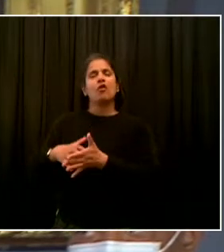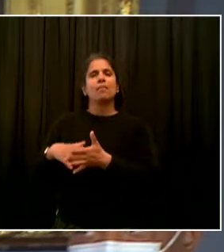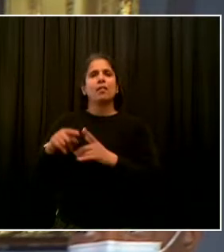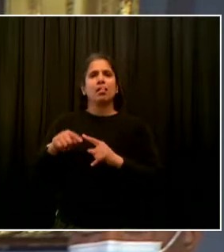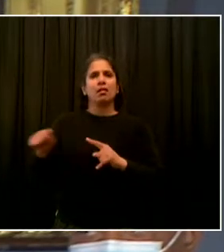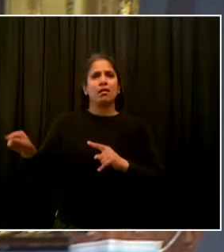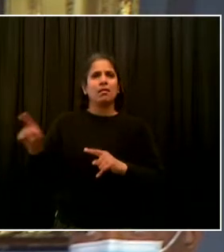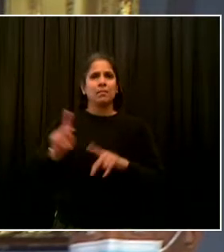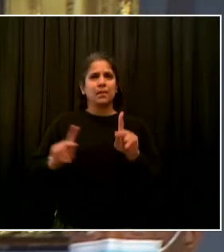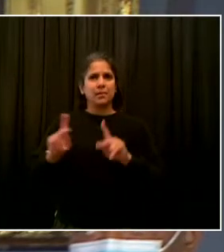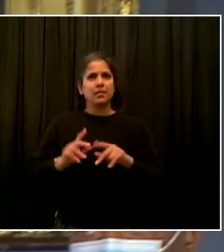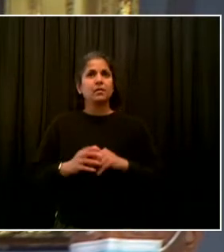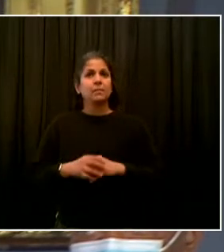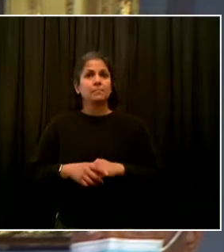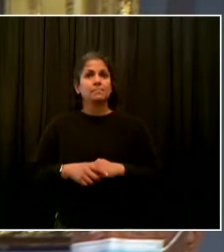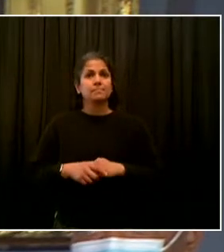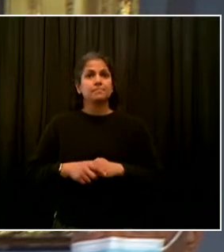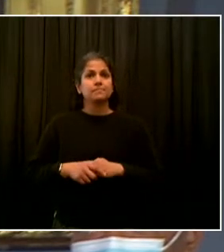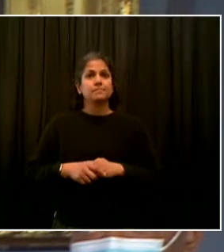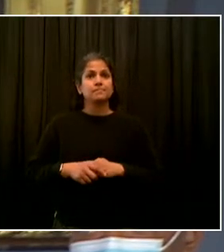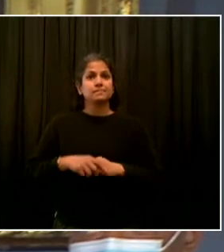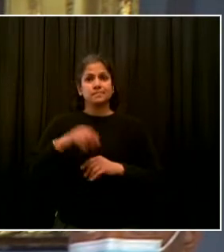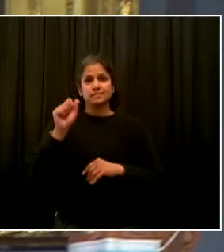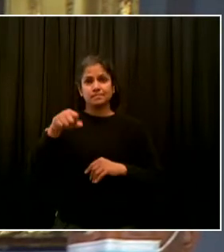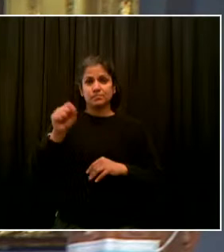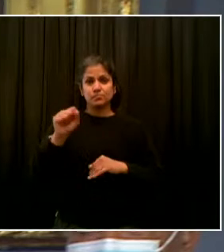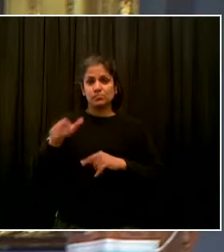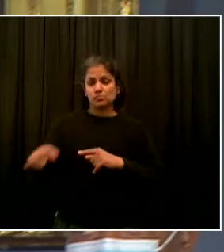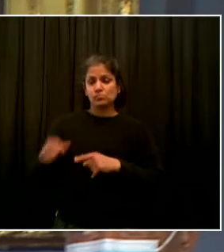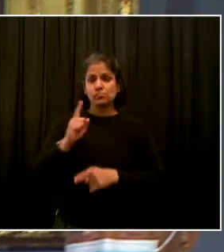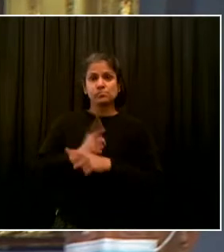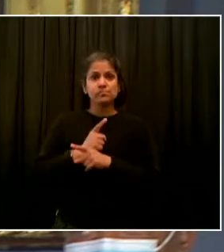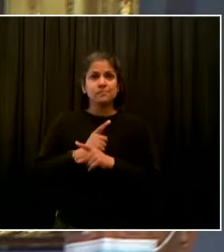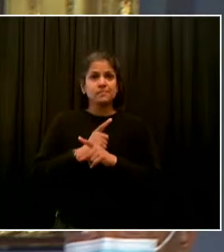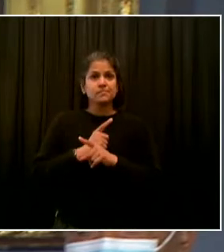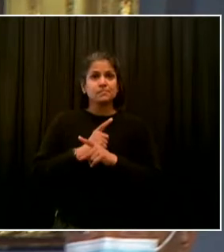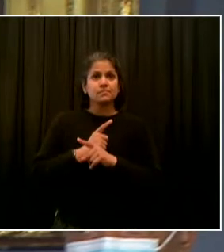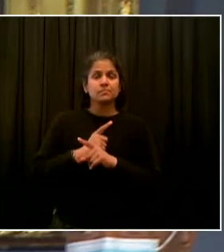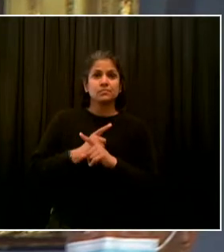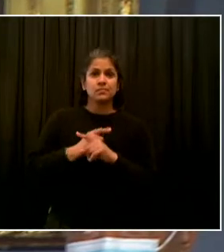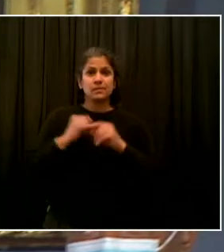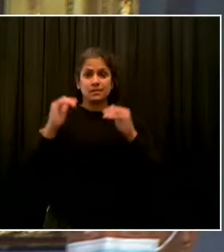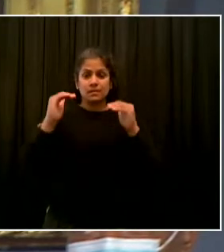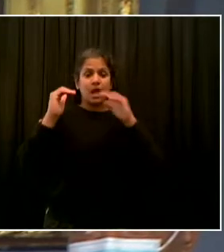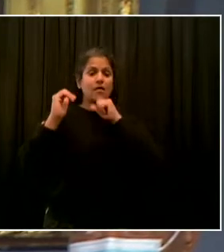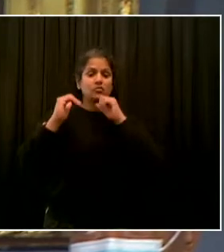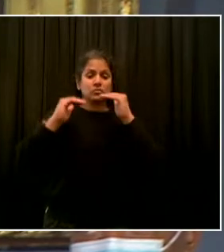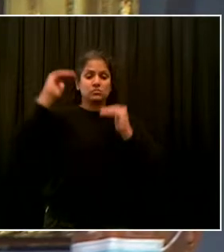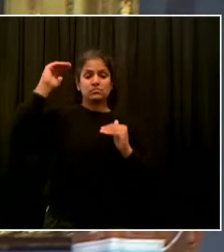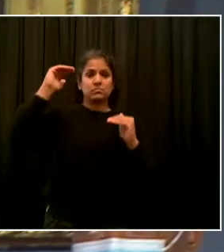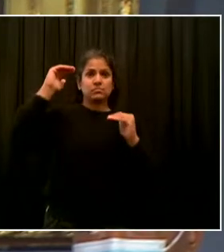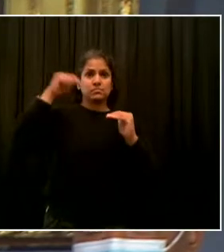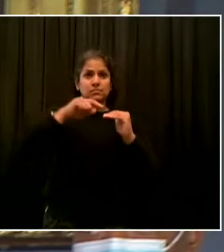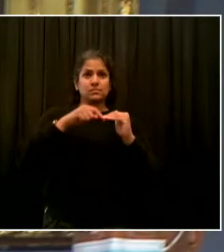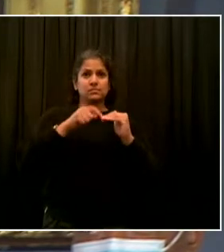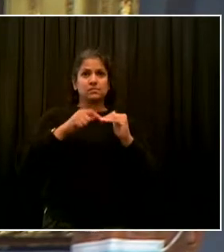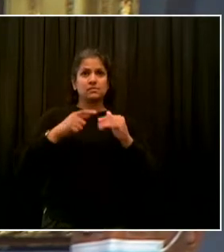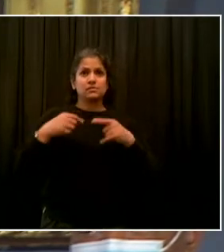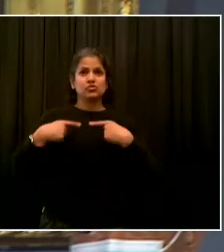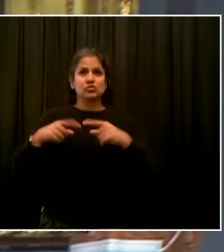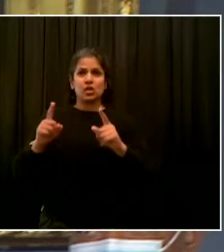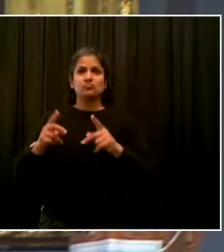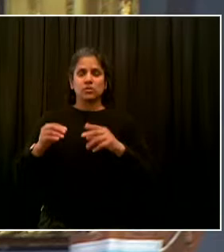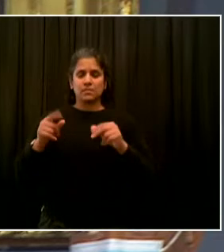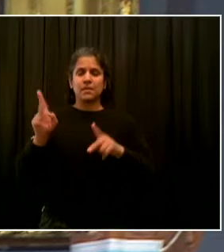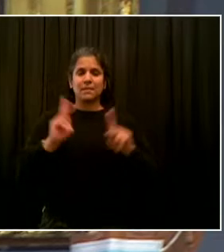populations. And yes, you're right, cases are lower for this population than the general population. But we should